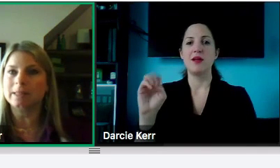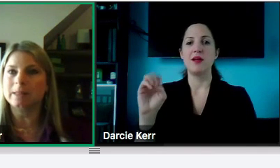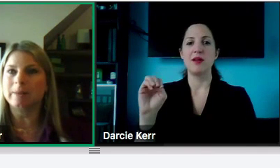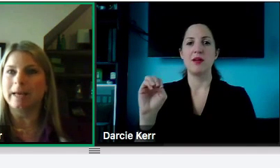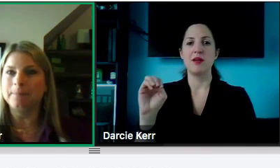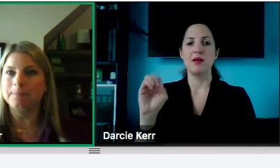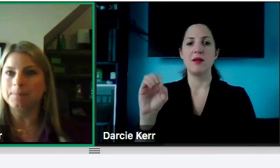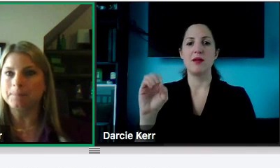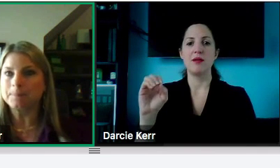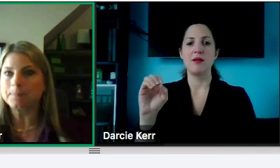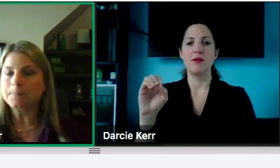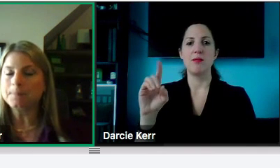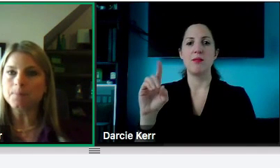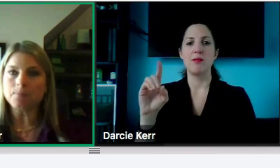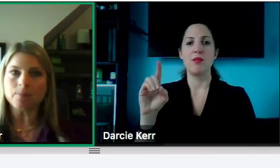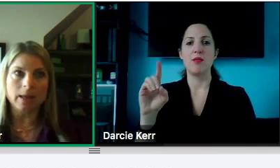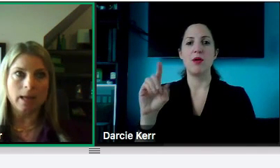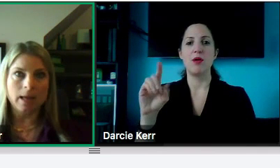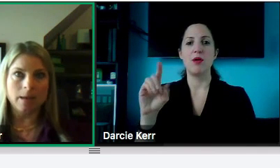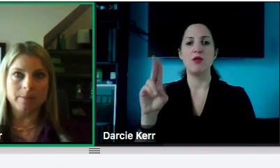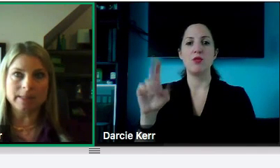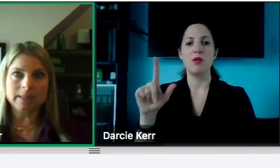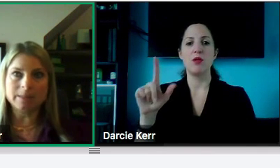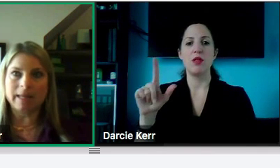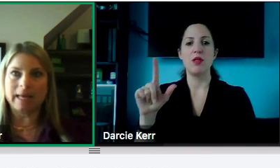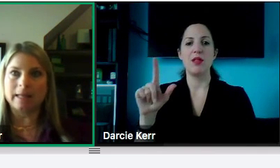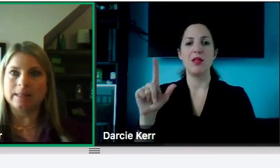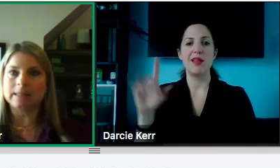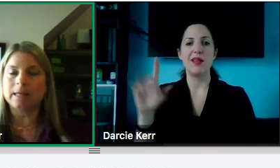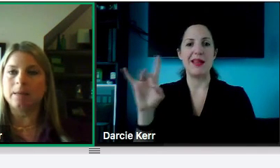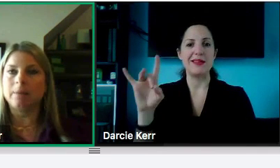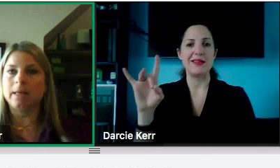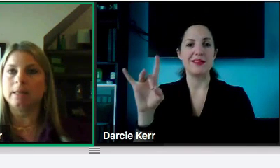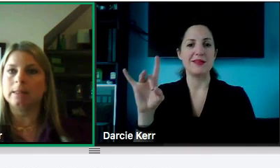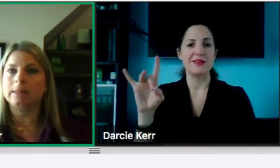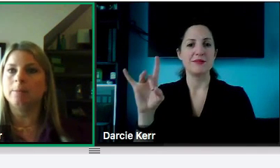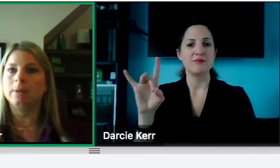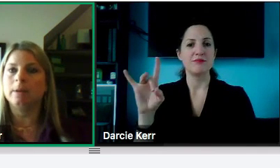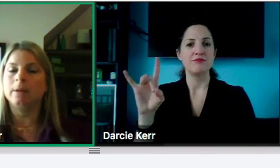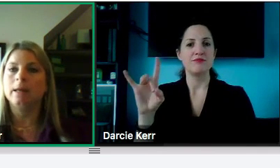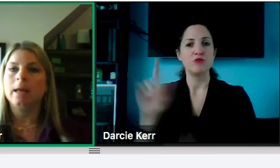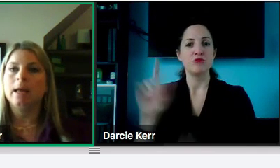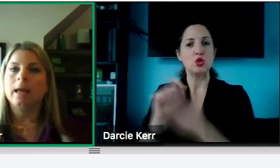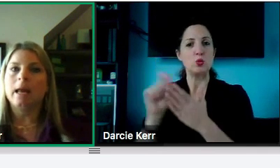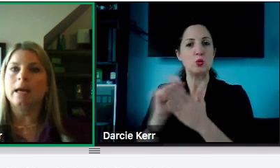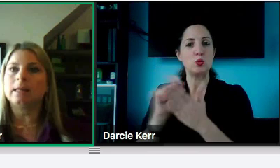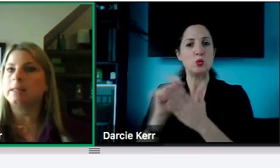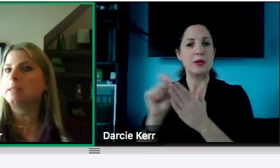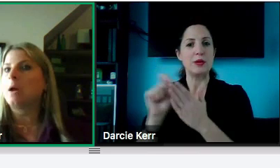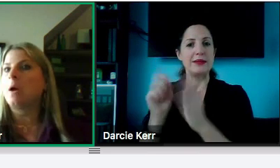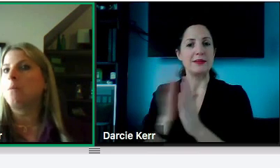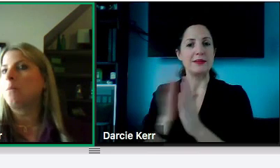actual business plan. Business